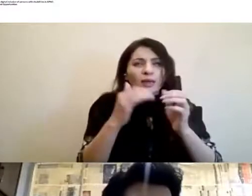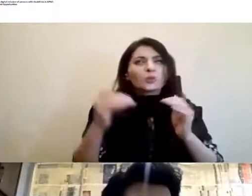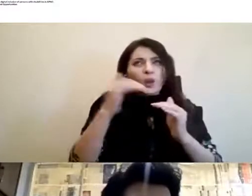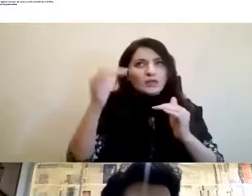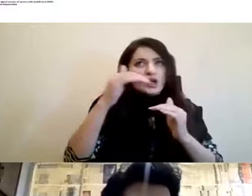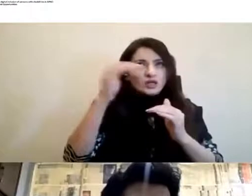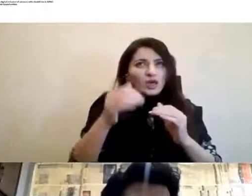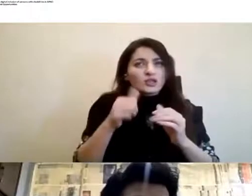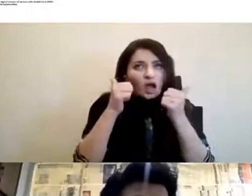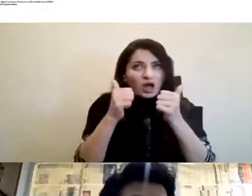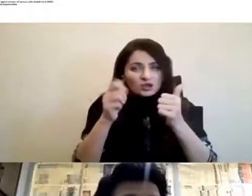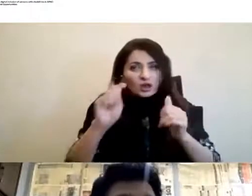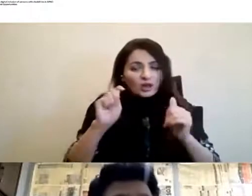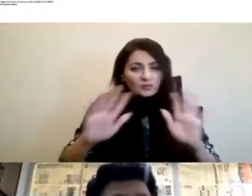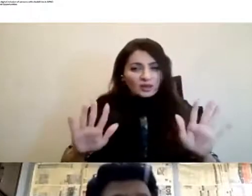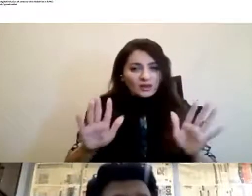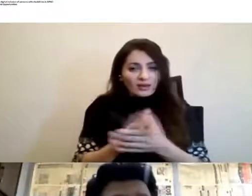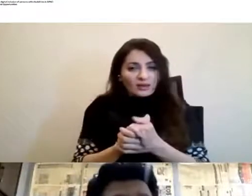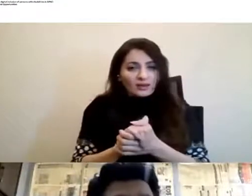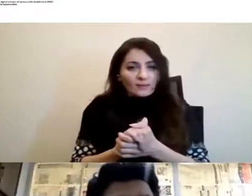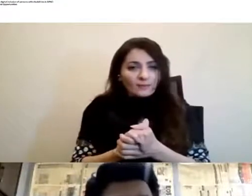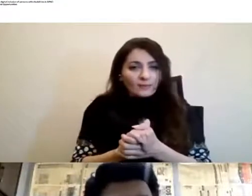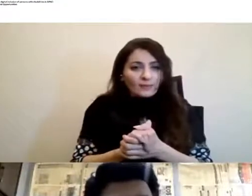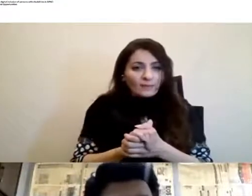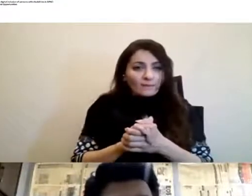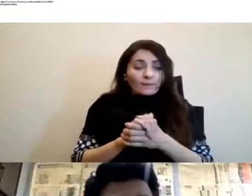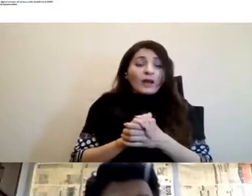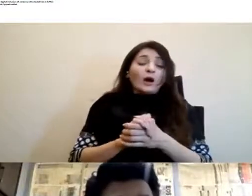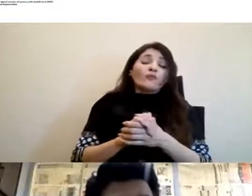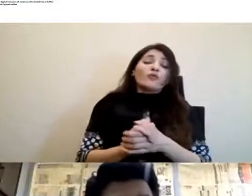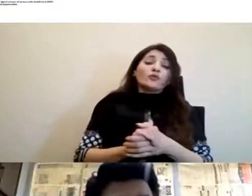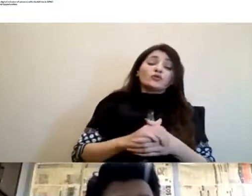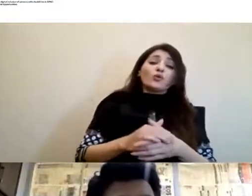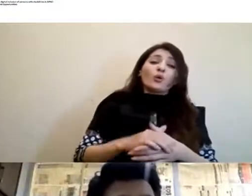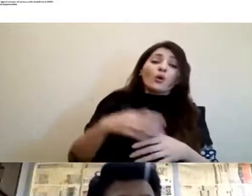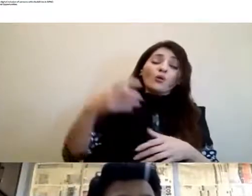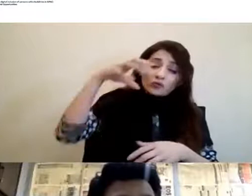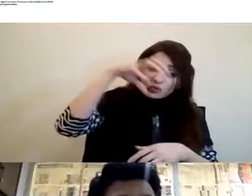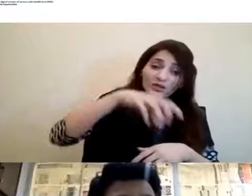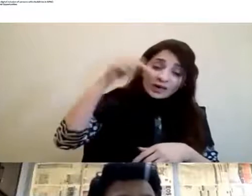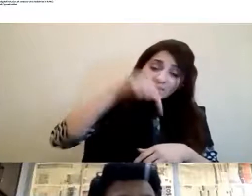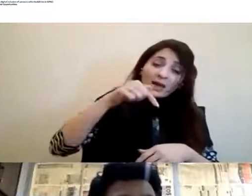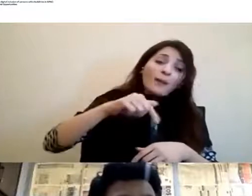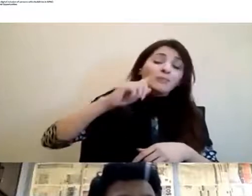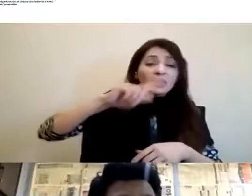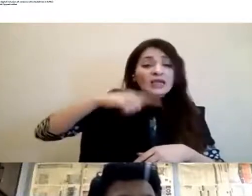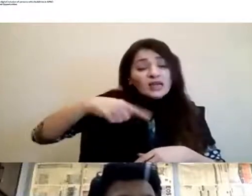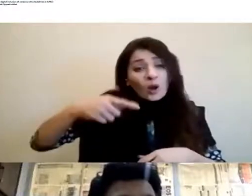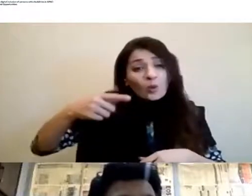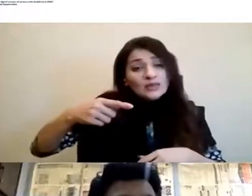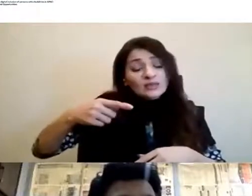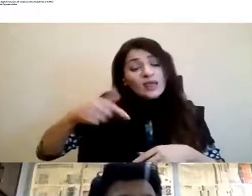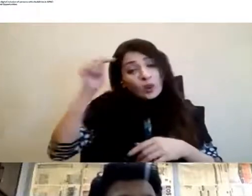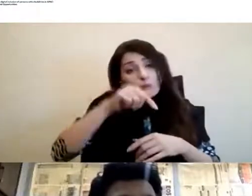with them to build in local languages and local context, and then take that to more